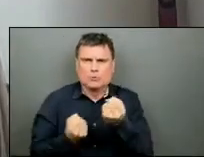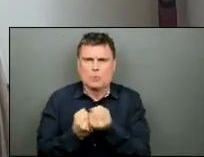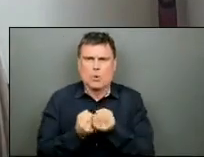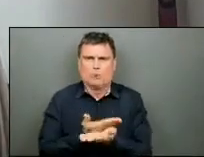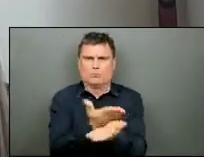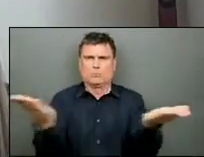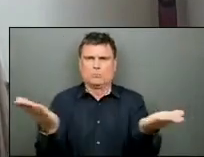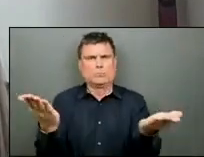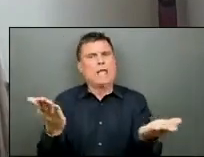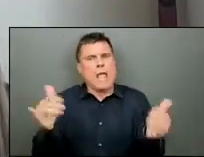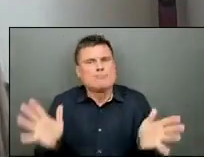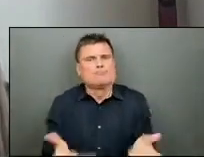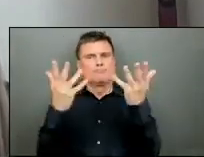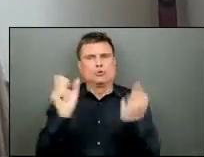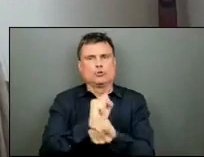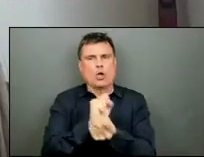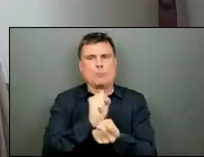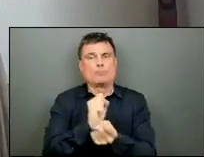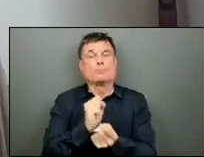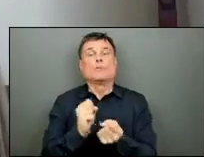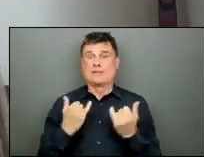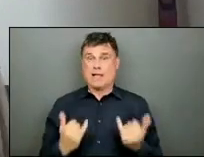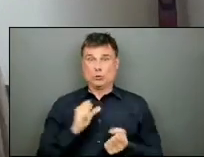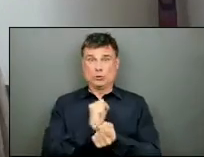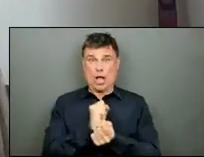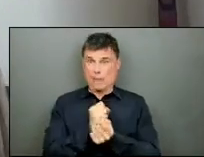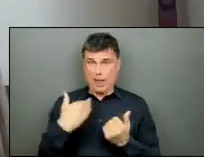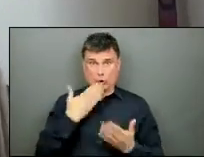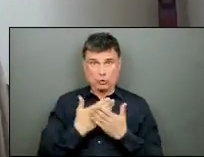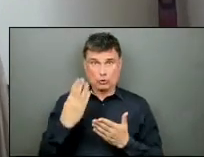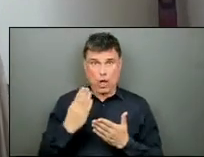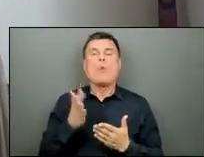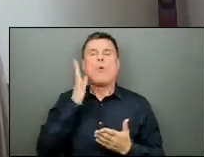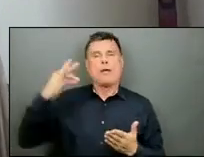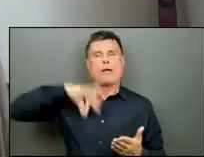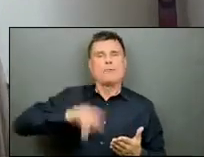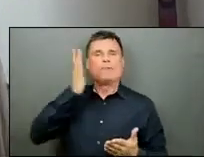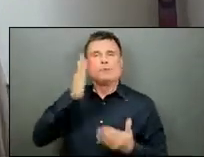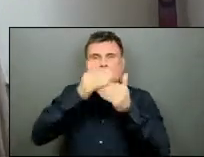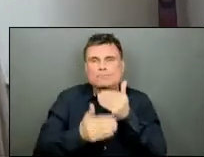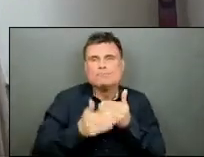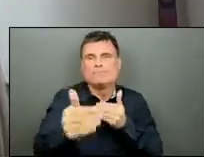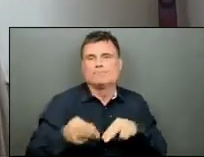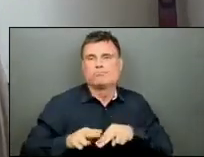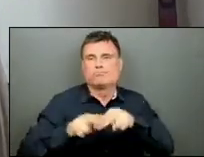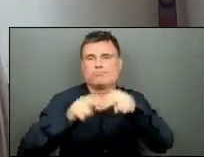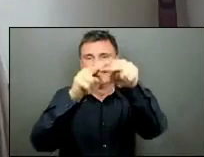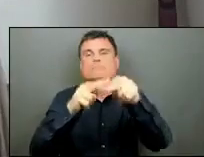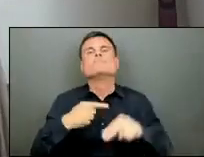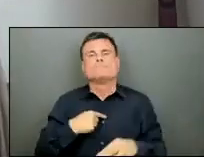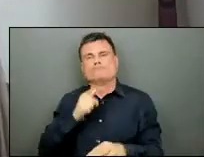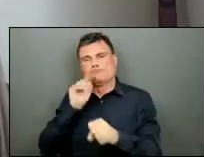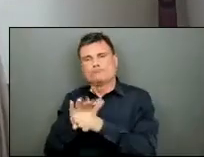young people for years to come. I'll ensure we have participation from Indigenous and racialized youth, and from